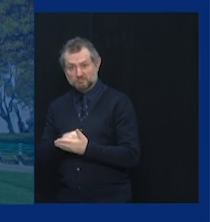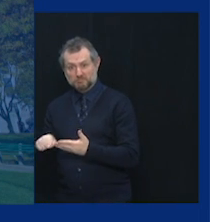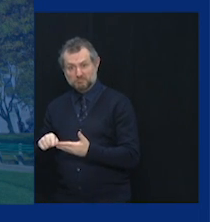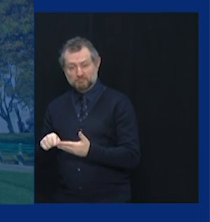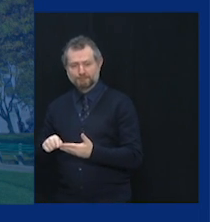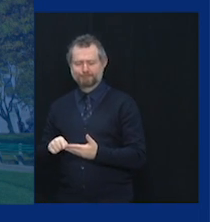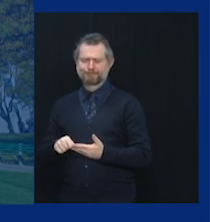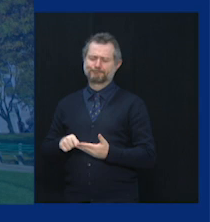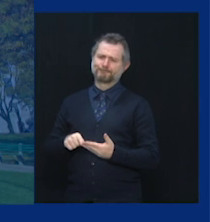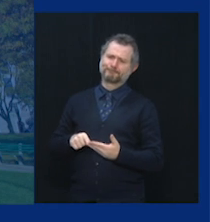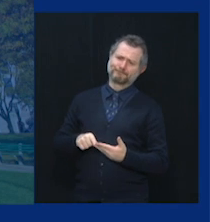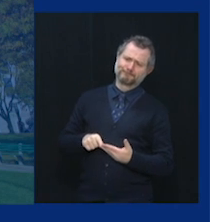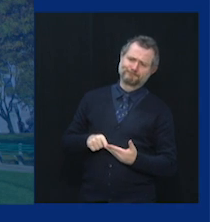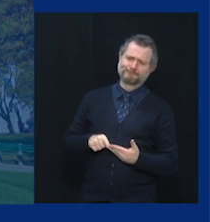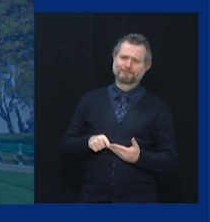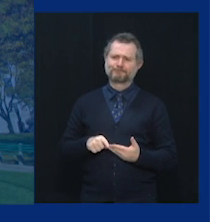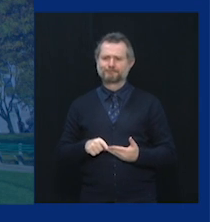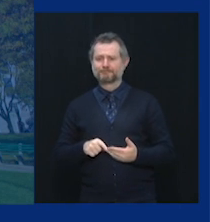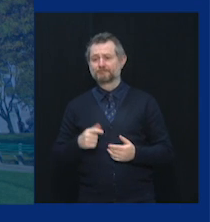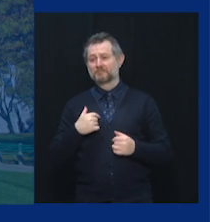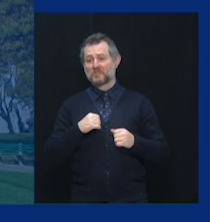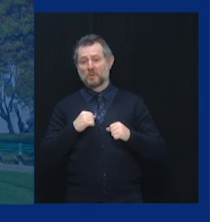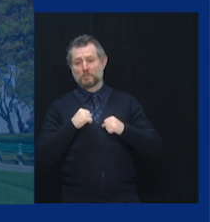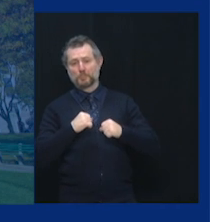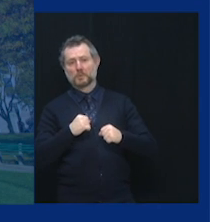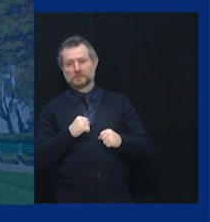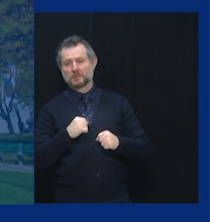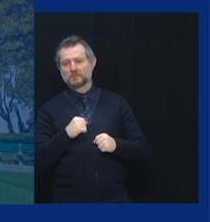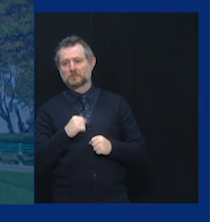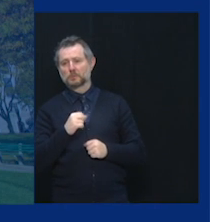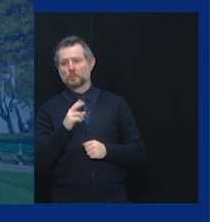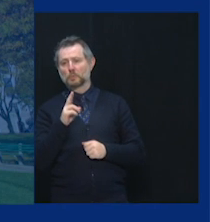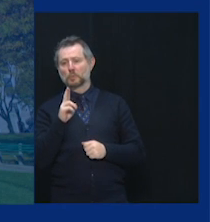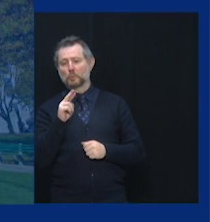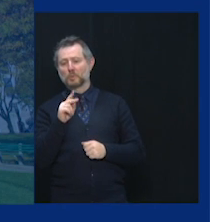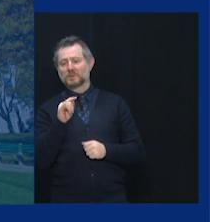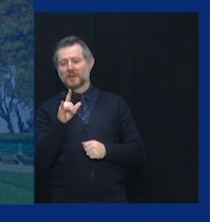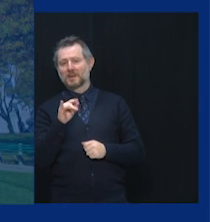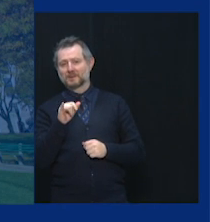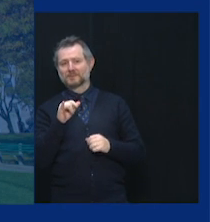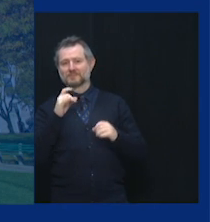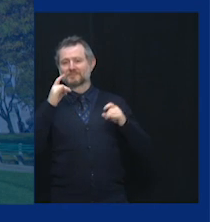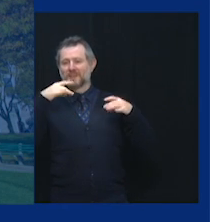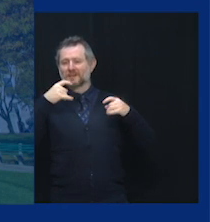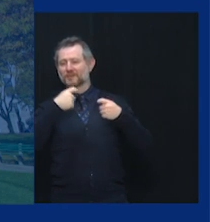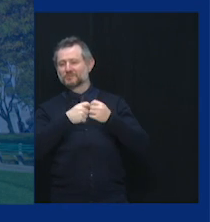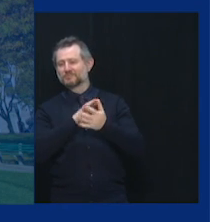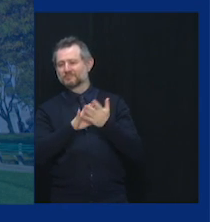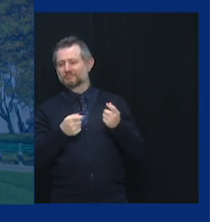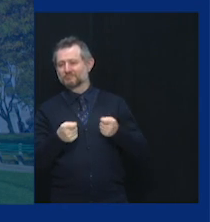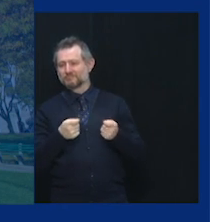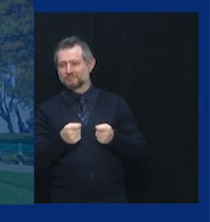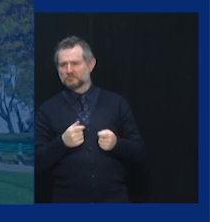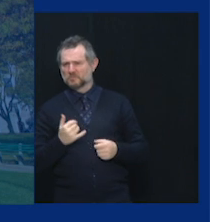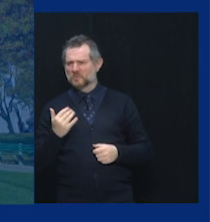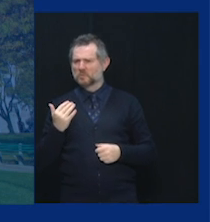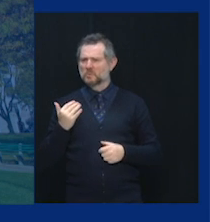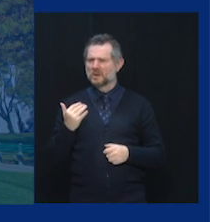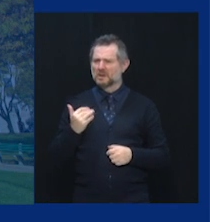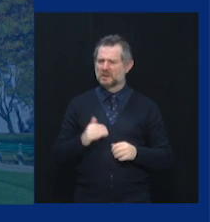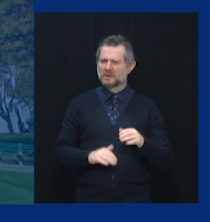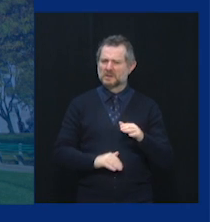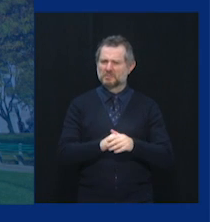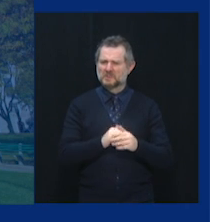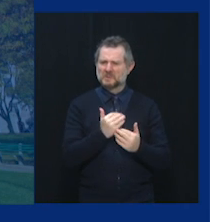a utility protection program. Why would you cap a penalty? The penalty